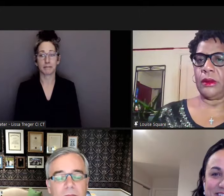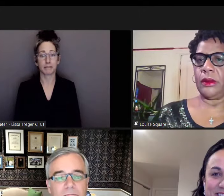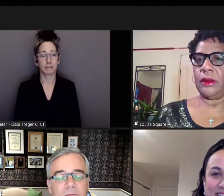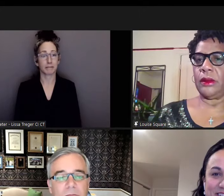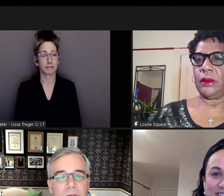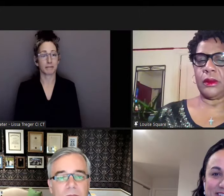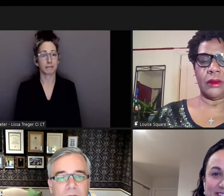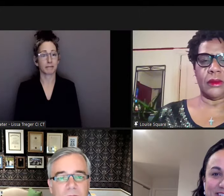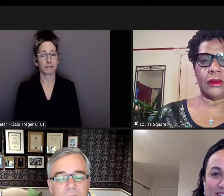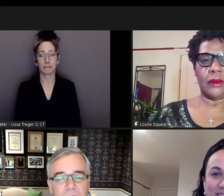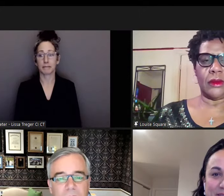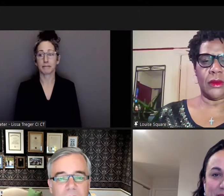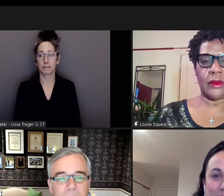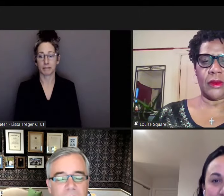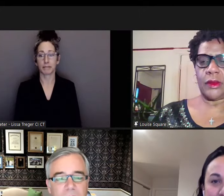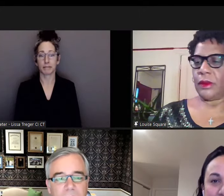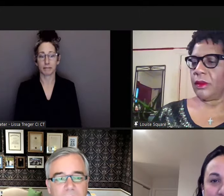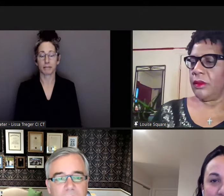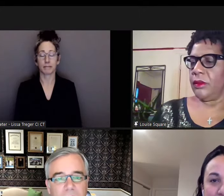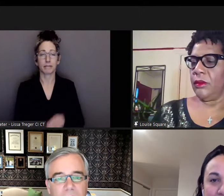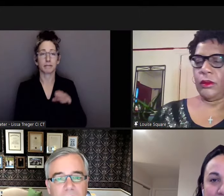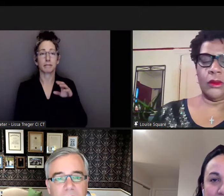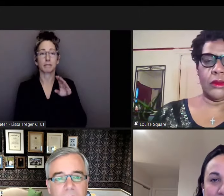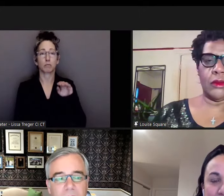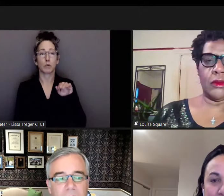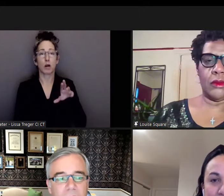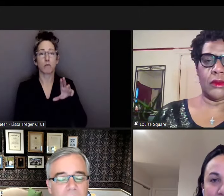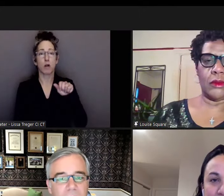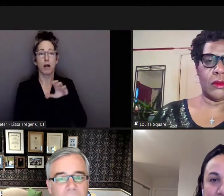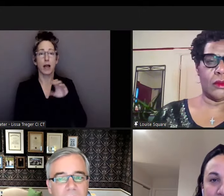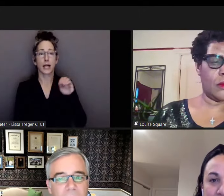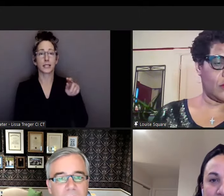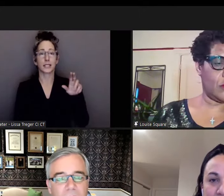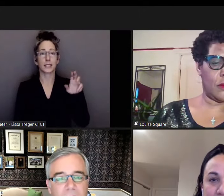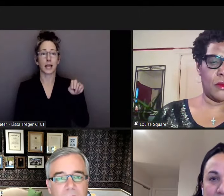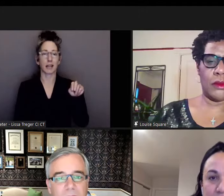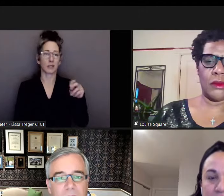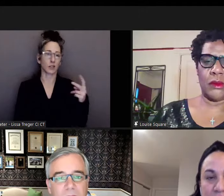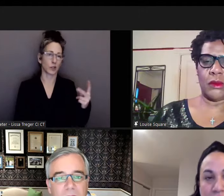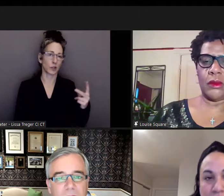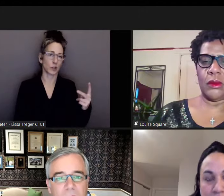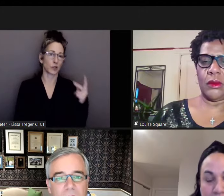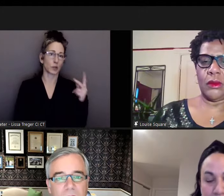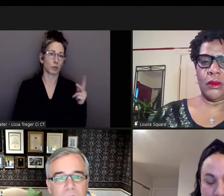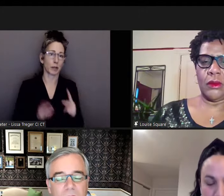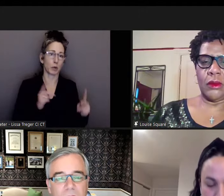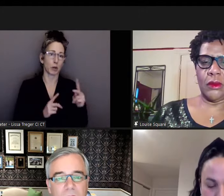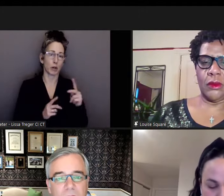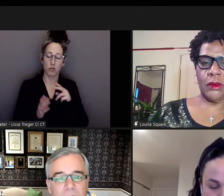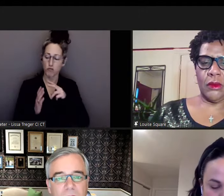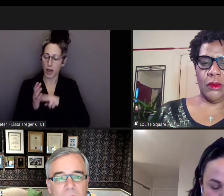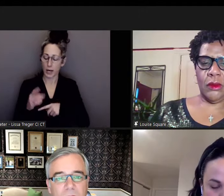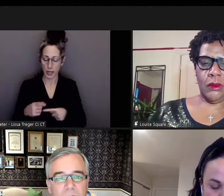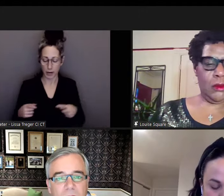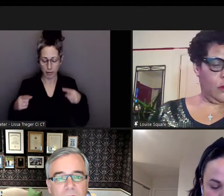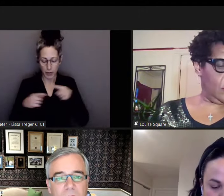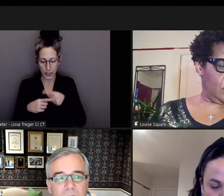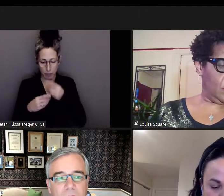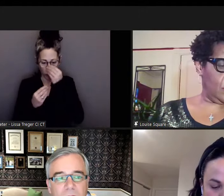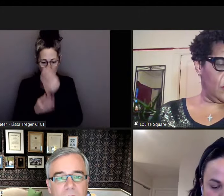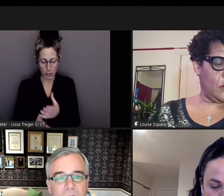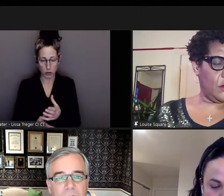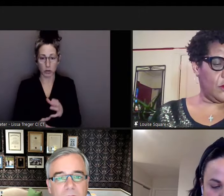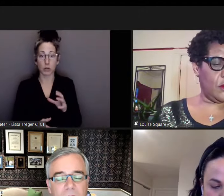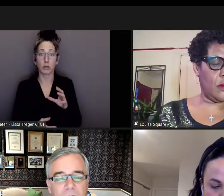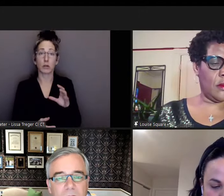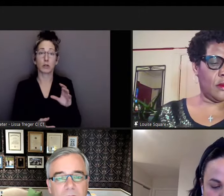Yep, we do. Barbara and Stan both submitted a question. They had read some conflicting information about the safety of taking over-the-counter